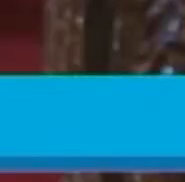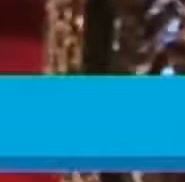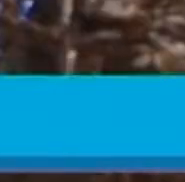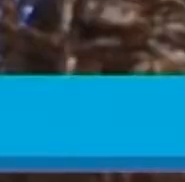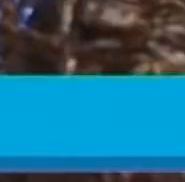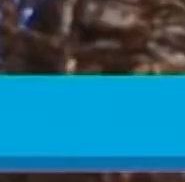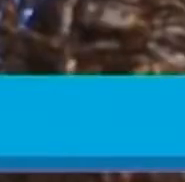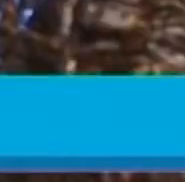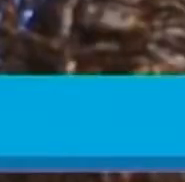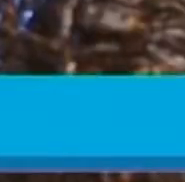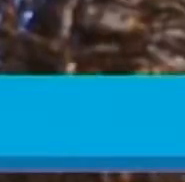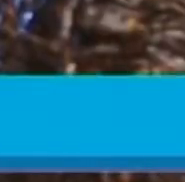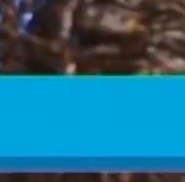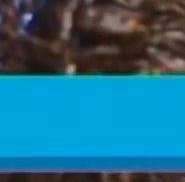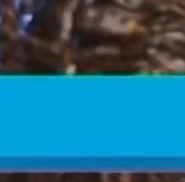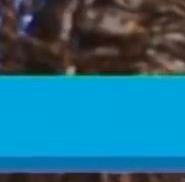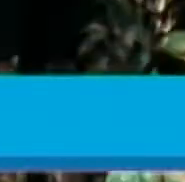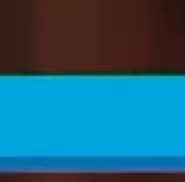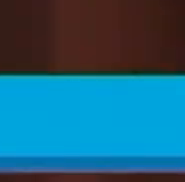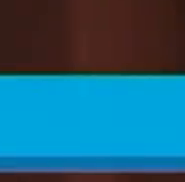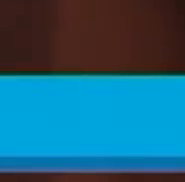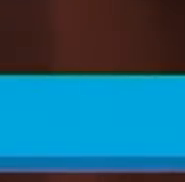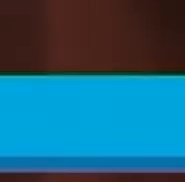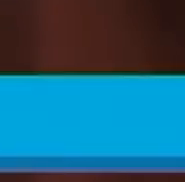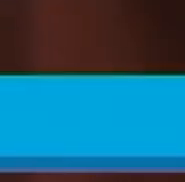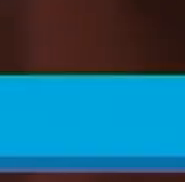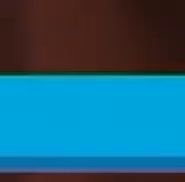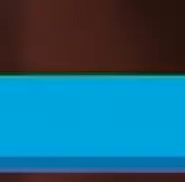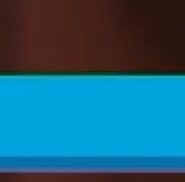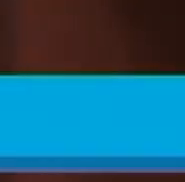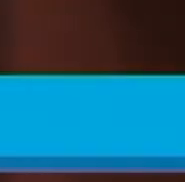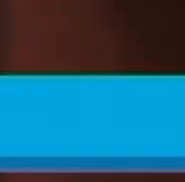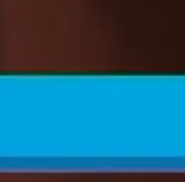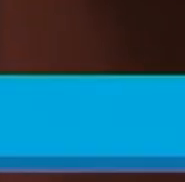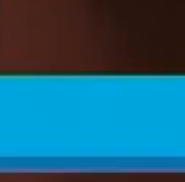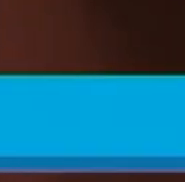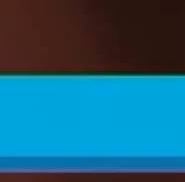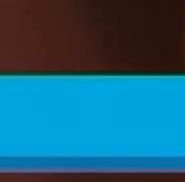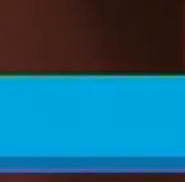ancestors, whose successor I am. I am proud.